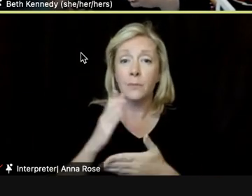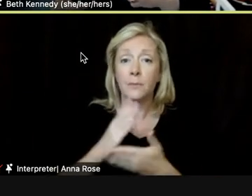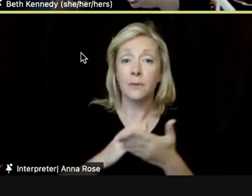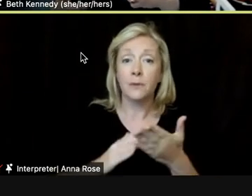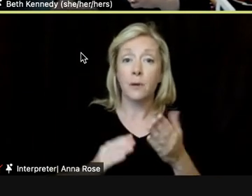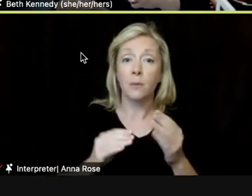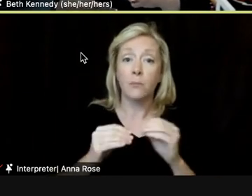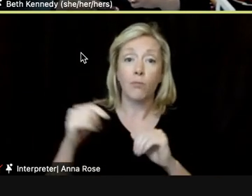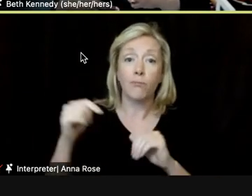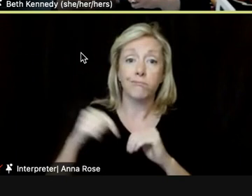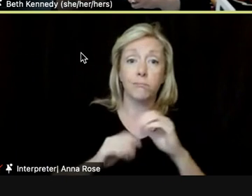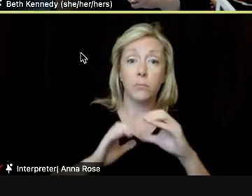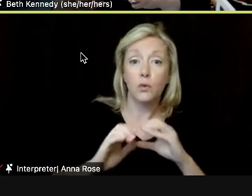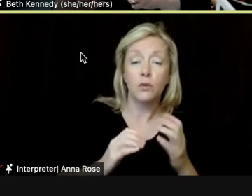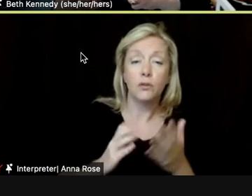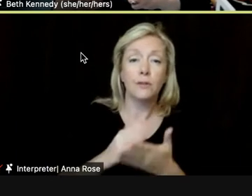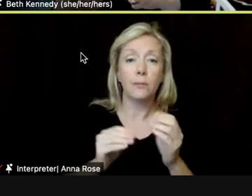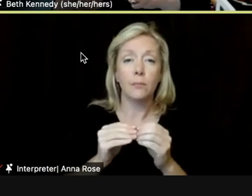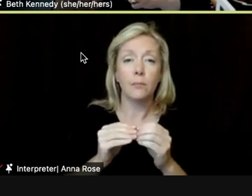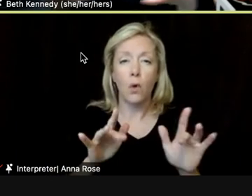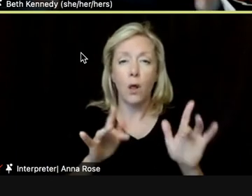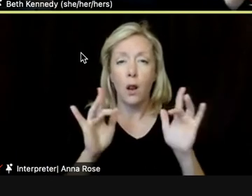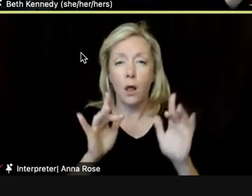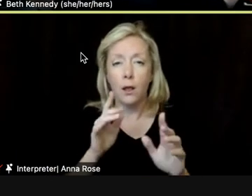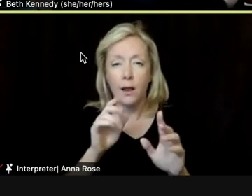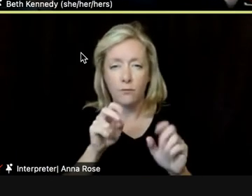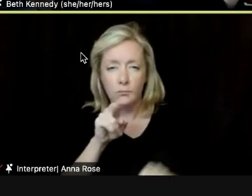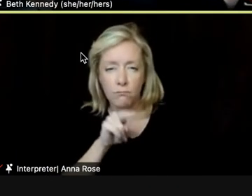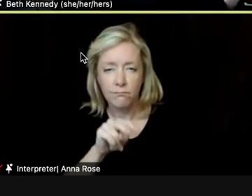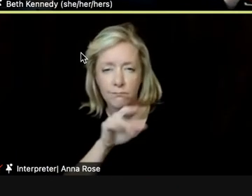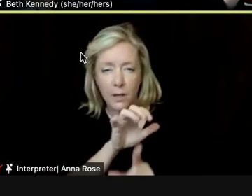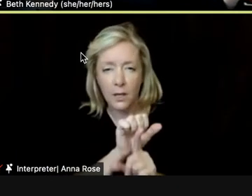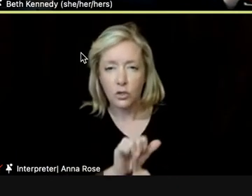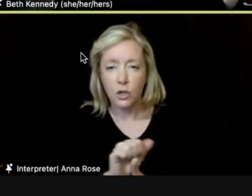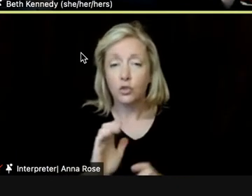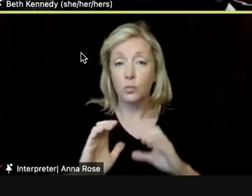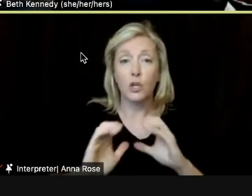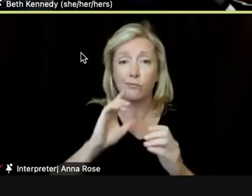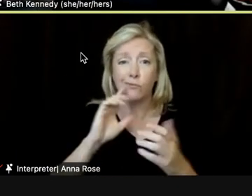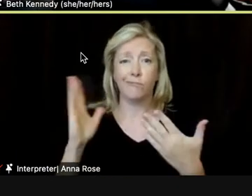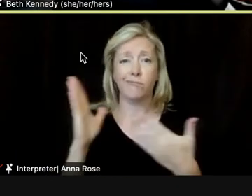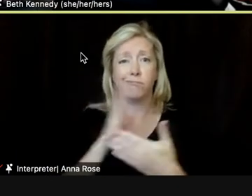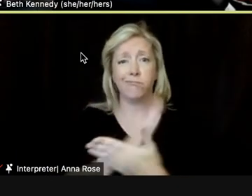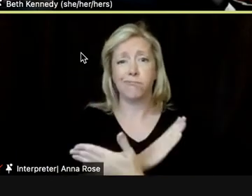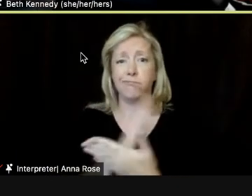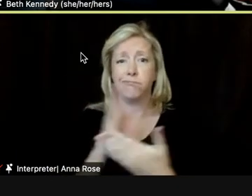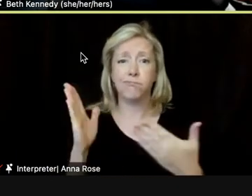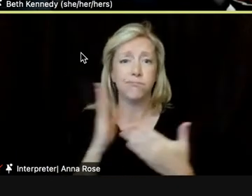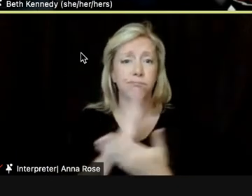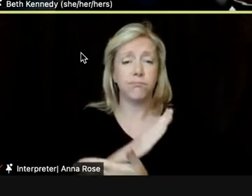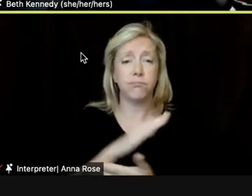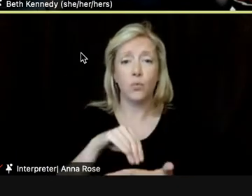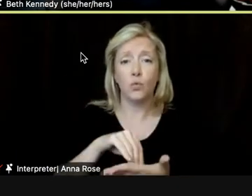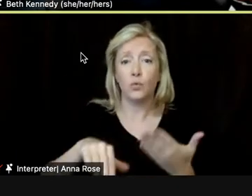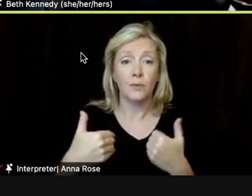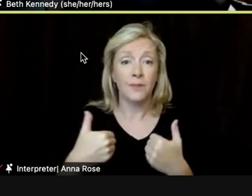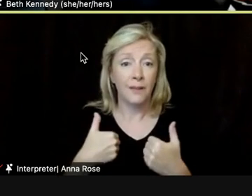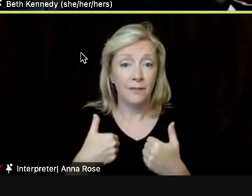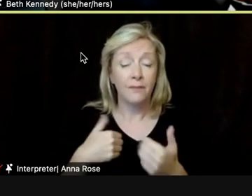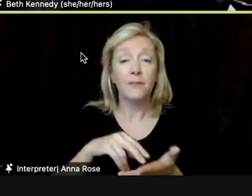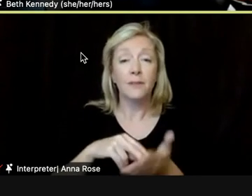that level that, you know, that's quite the span, right? From fluent language user